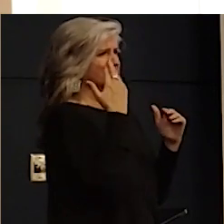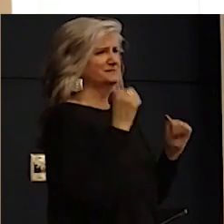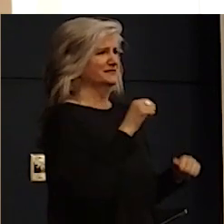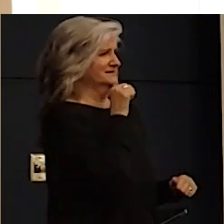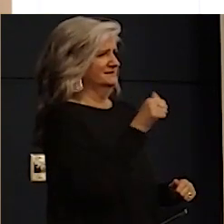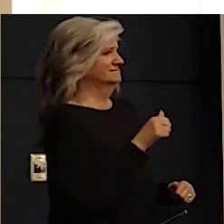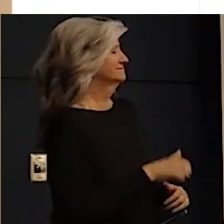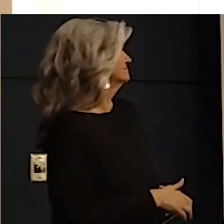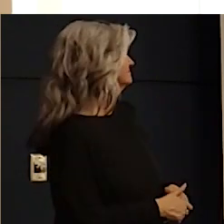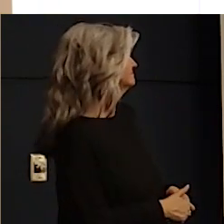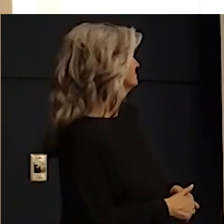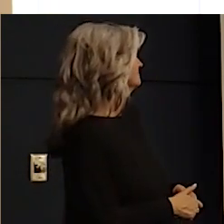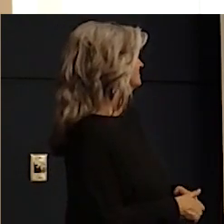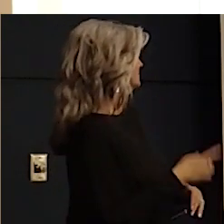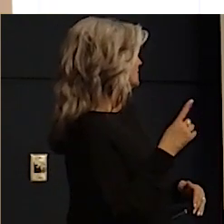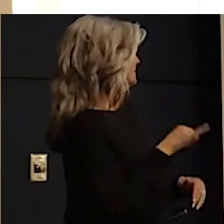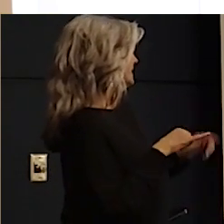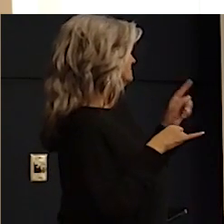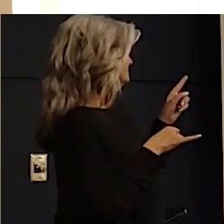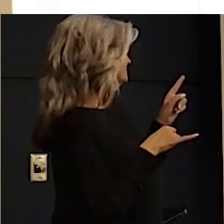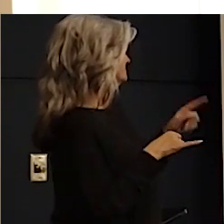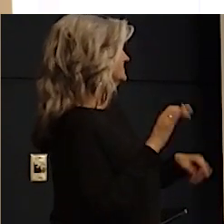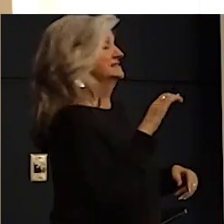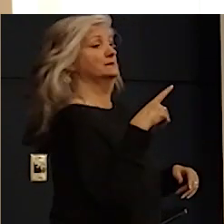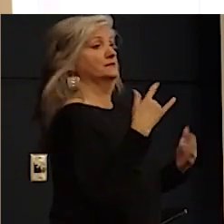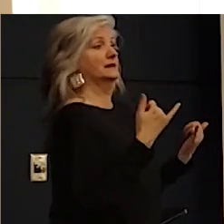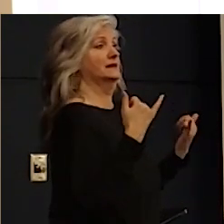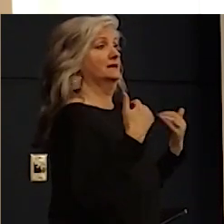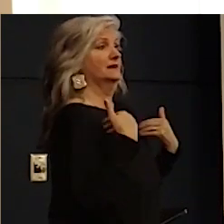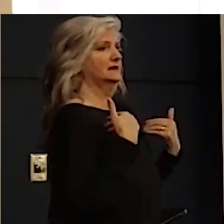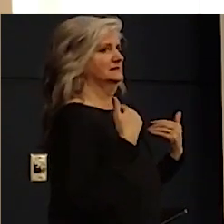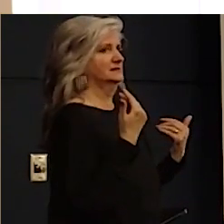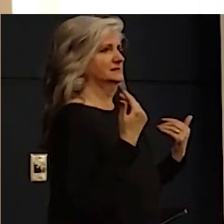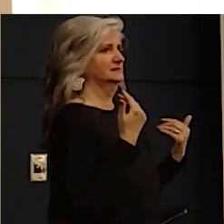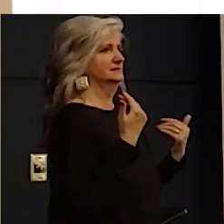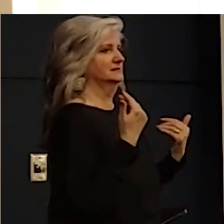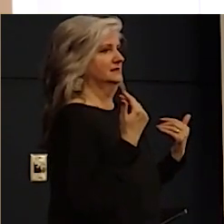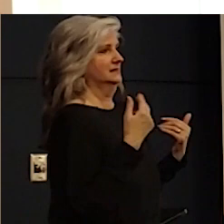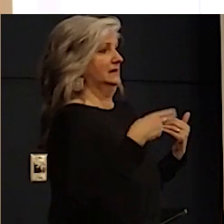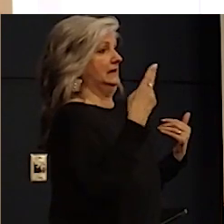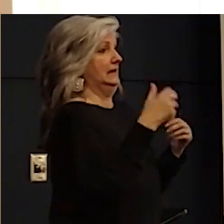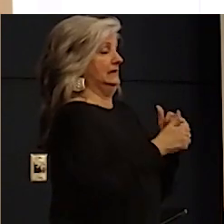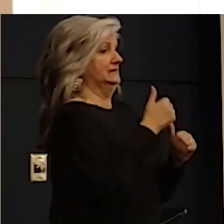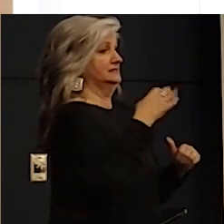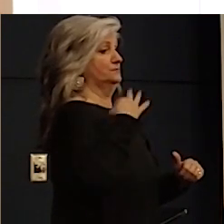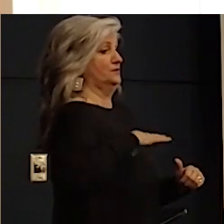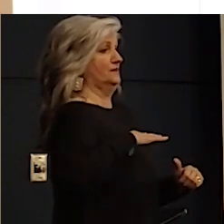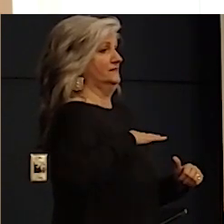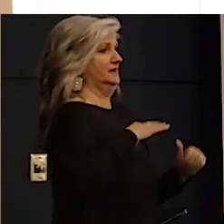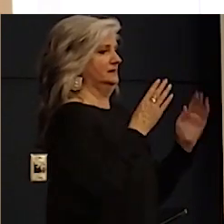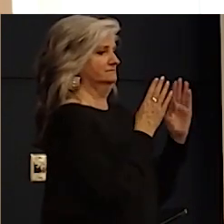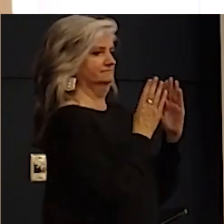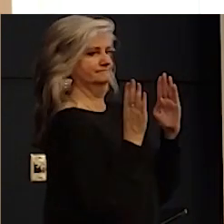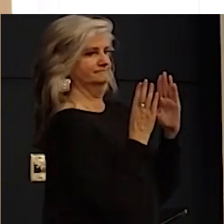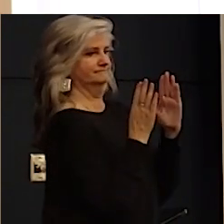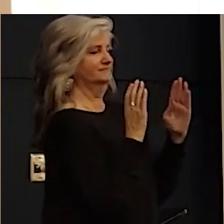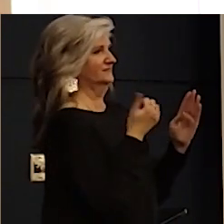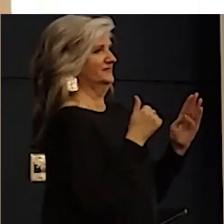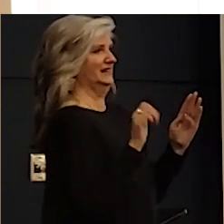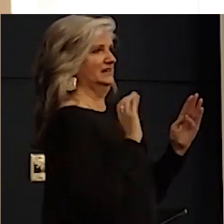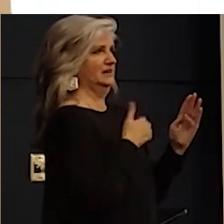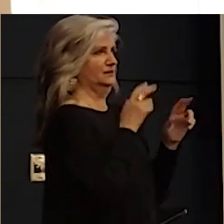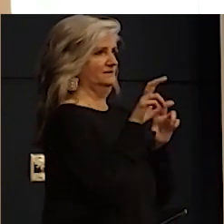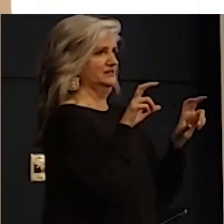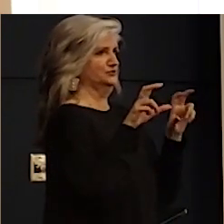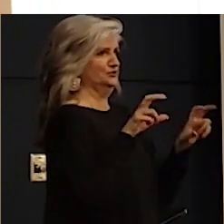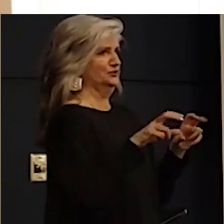those is right here. It's CenterPoint currently has the highest authorized profit margin of any of our investor-owned electric